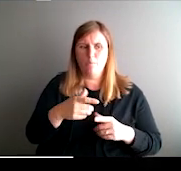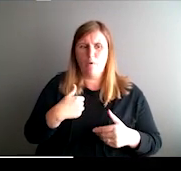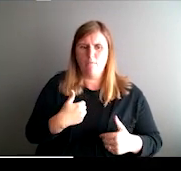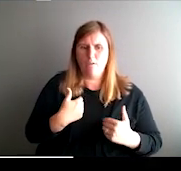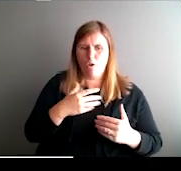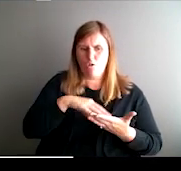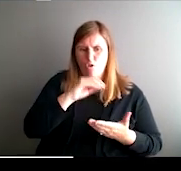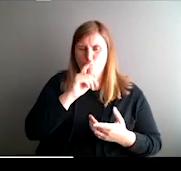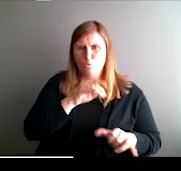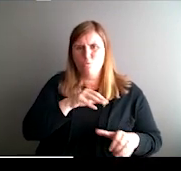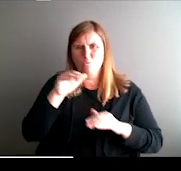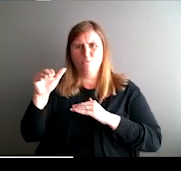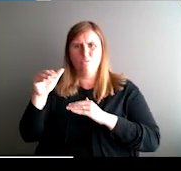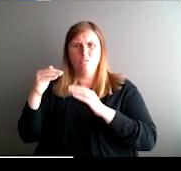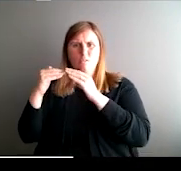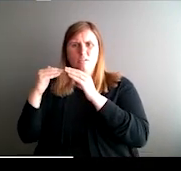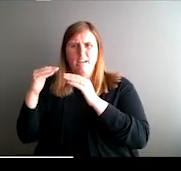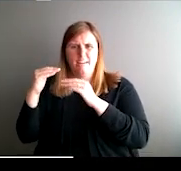learners.